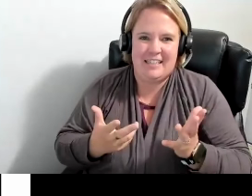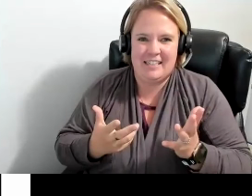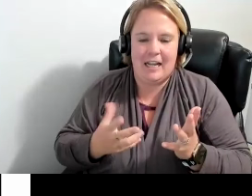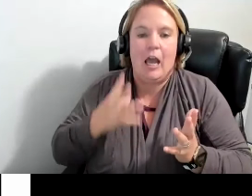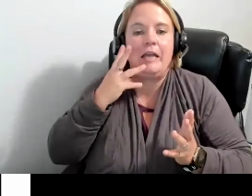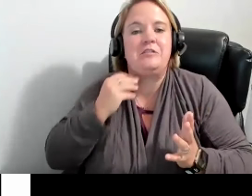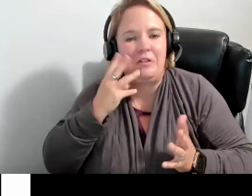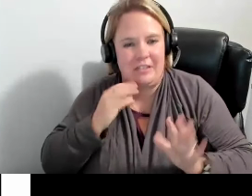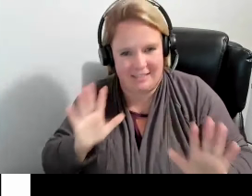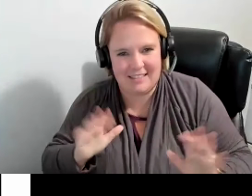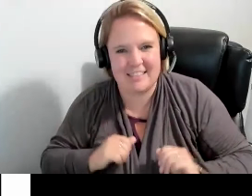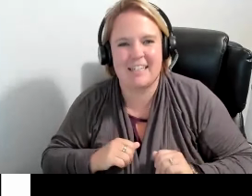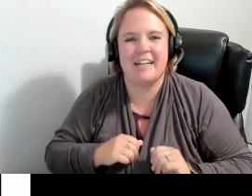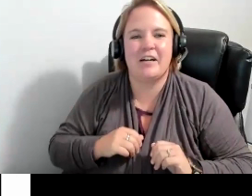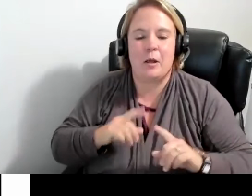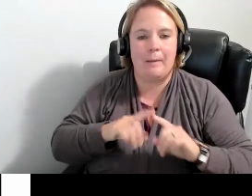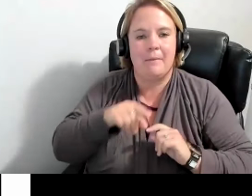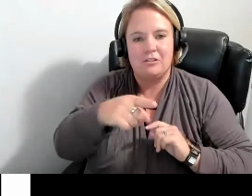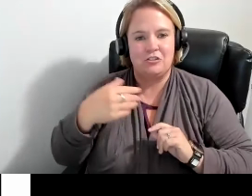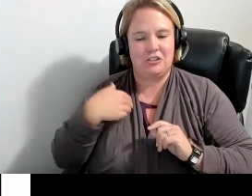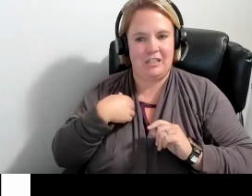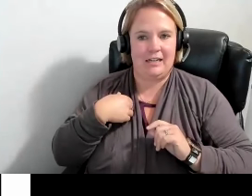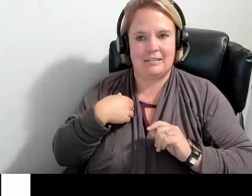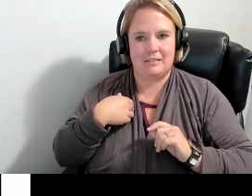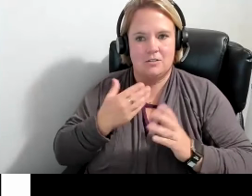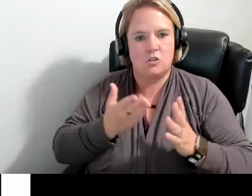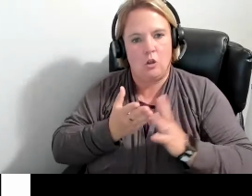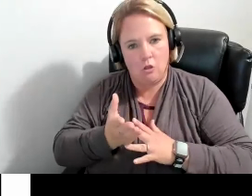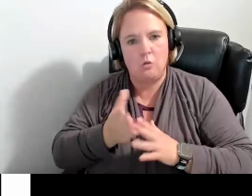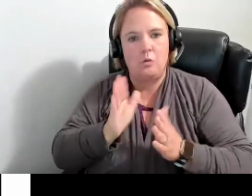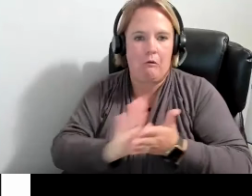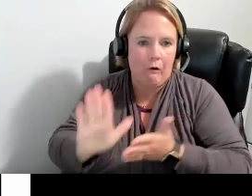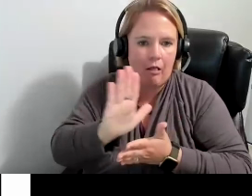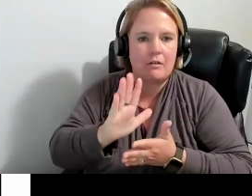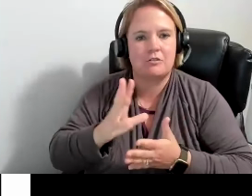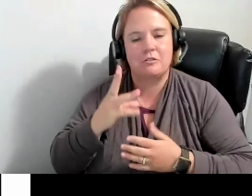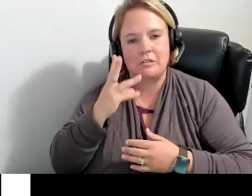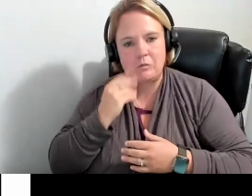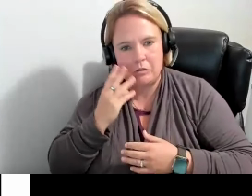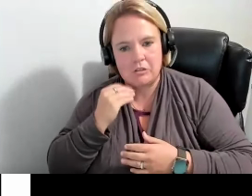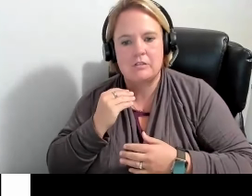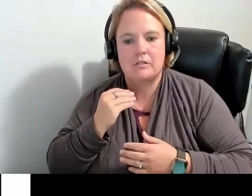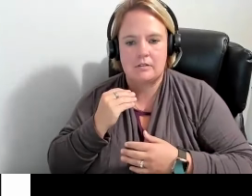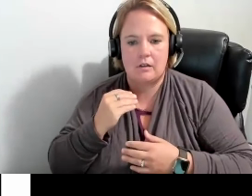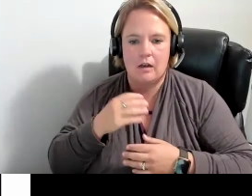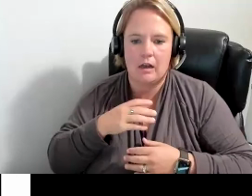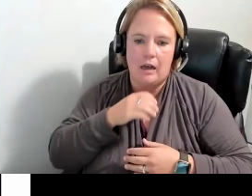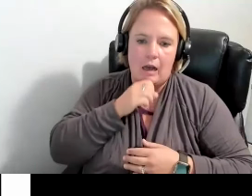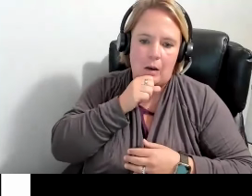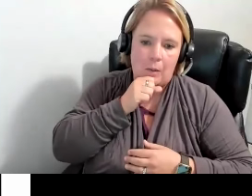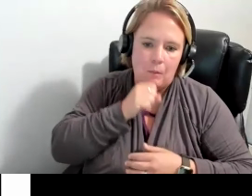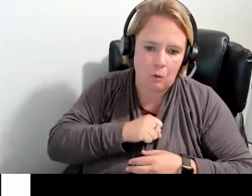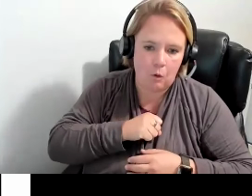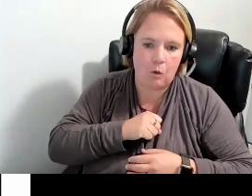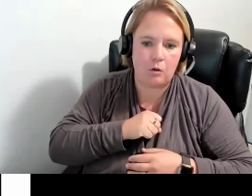But they also have that experience of now being through the college and having that experience of like, oh, I'm older than some of my classmates. And me and her